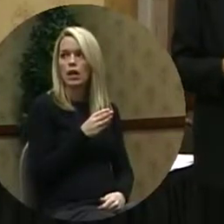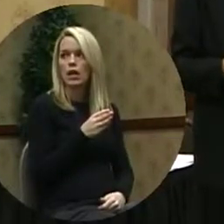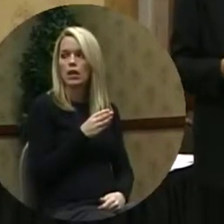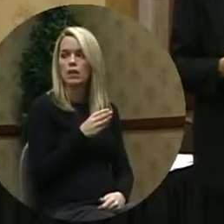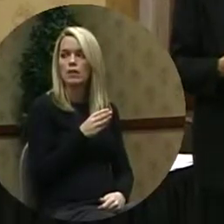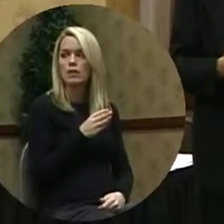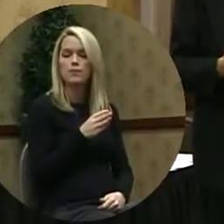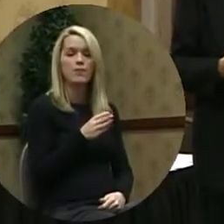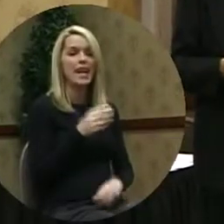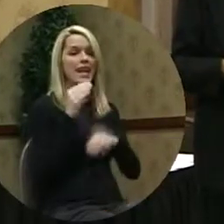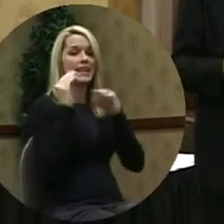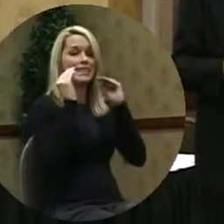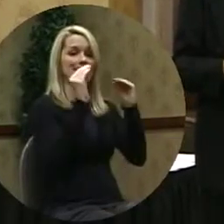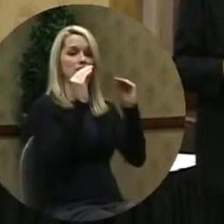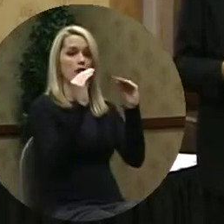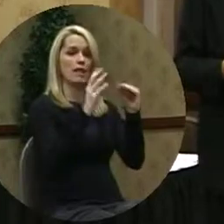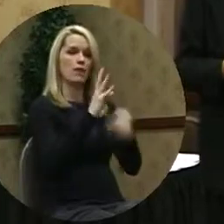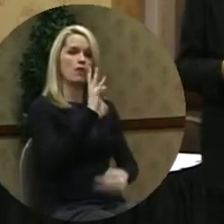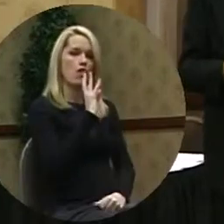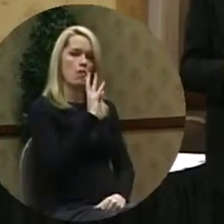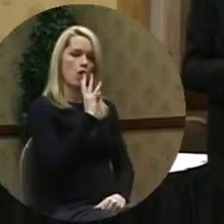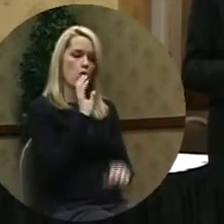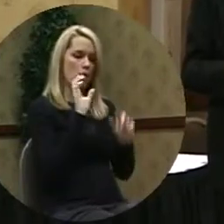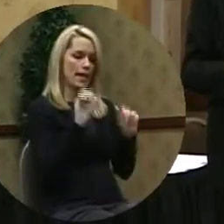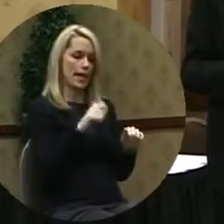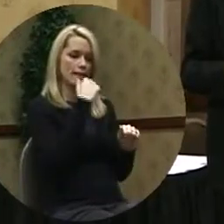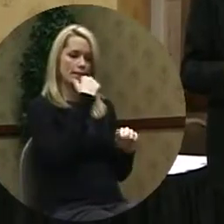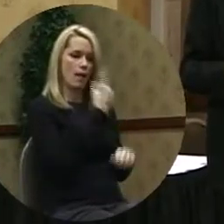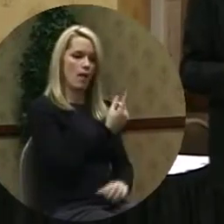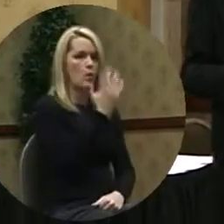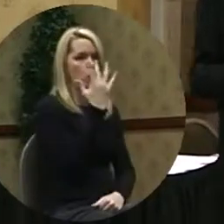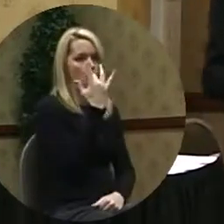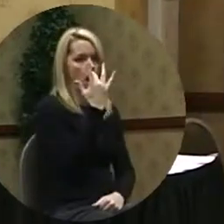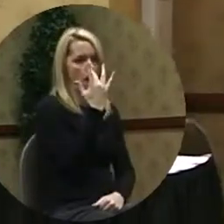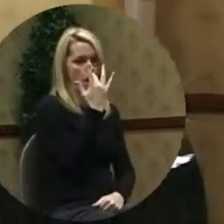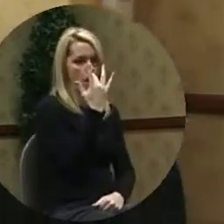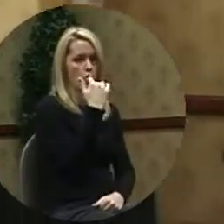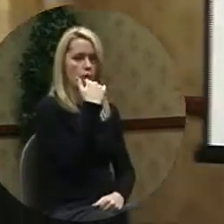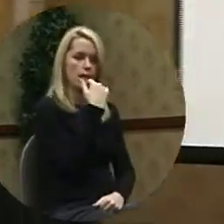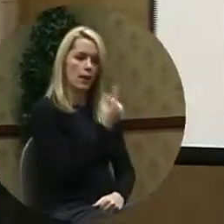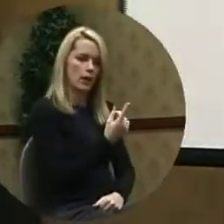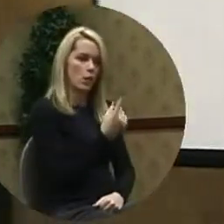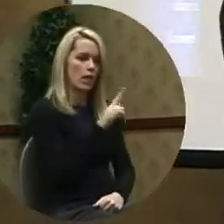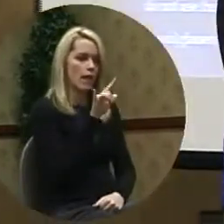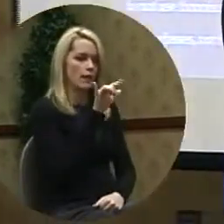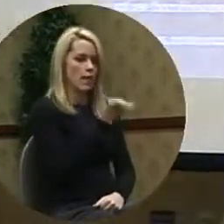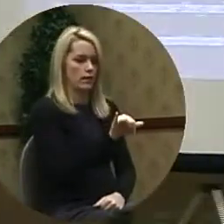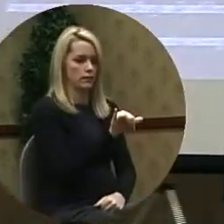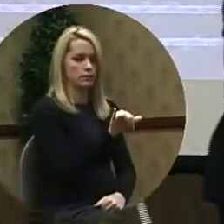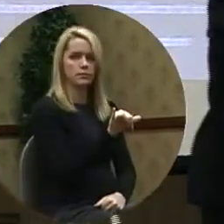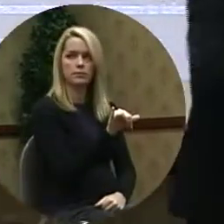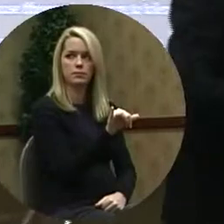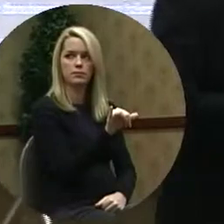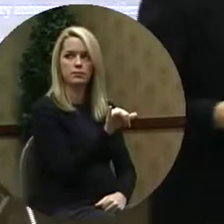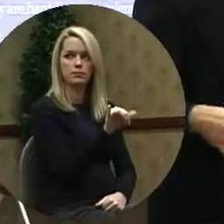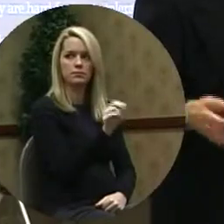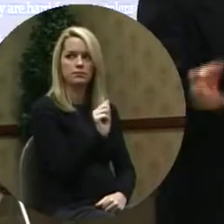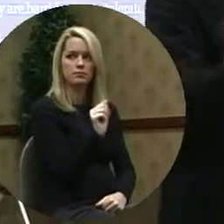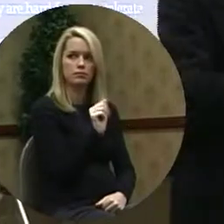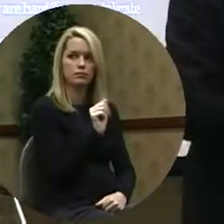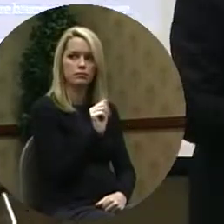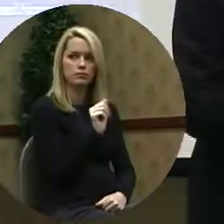we are verbal, is we can tell them why we're telling them. So what I would say is, I know there's a lot of stuff